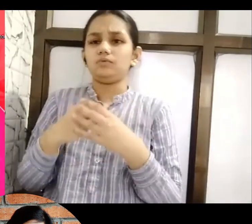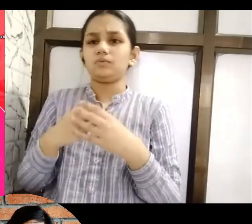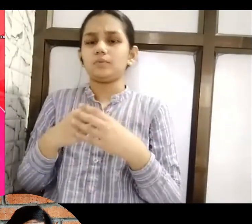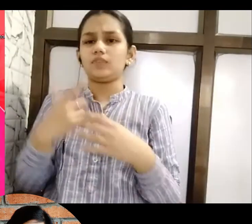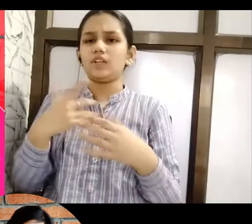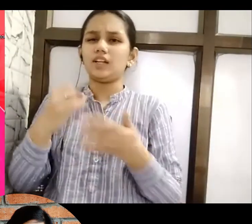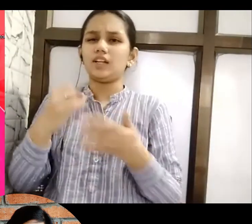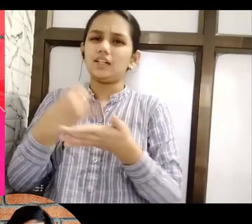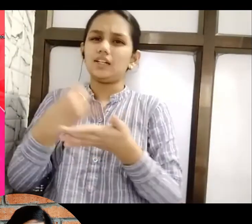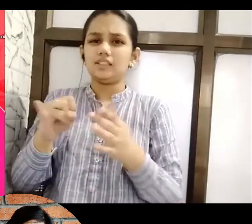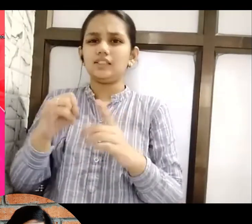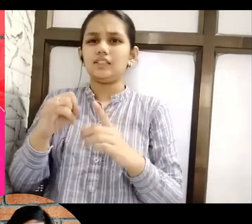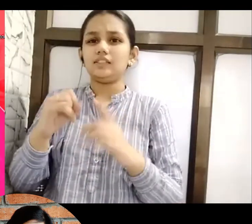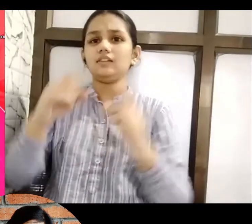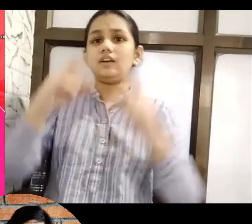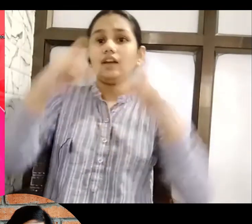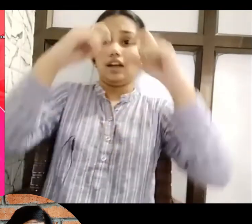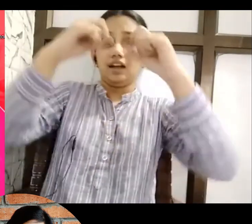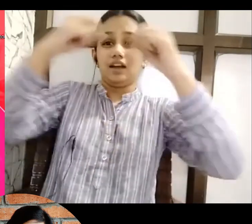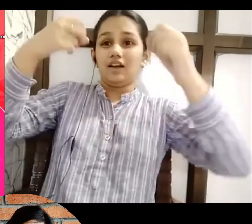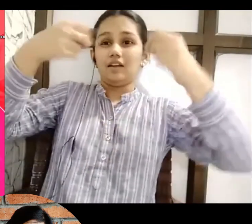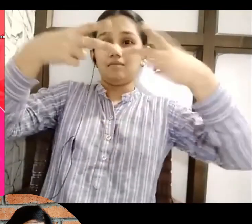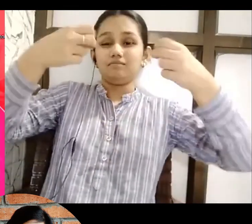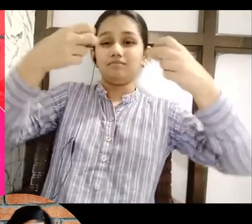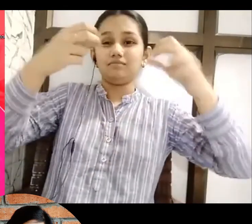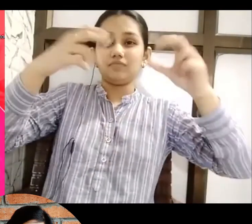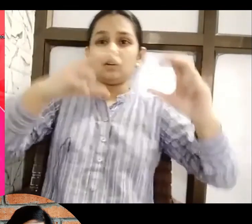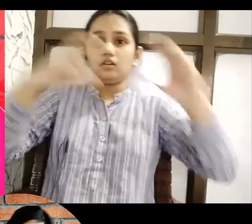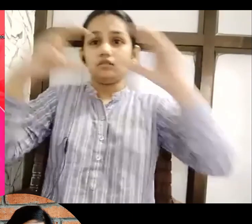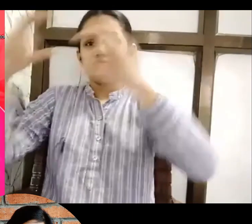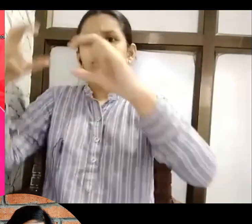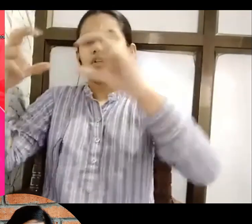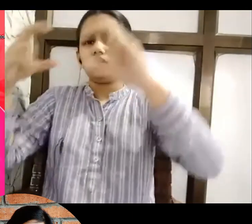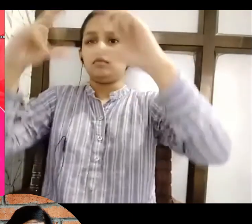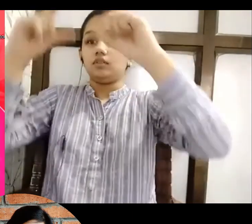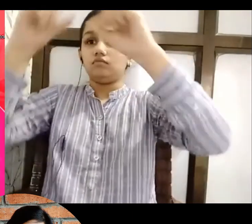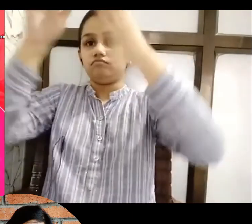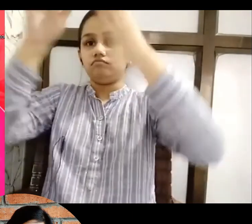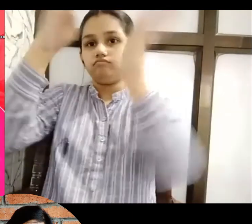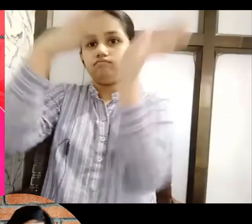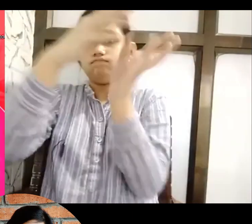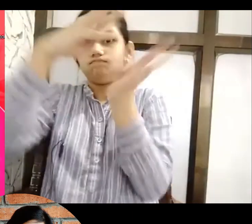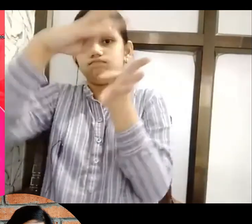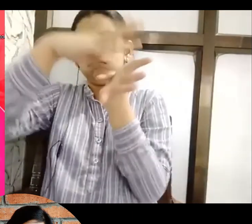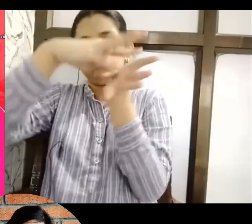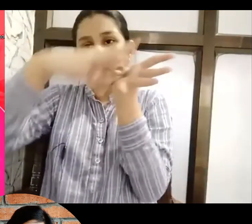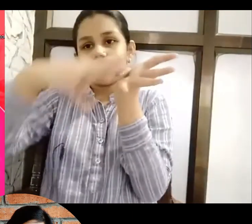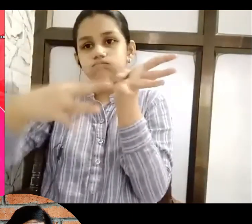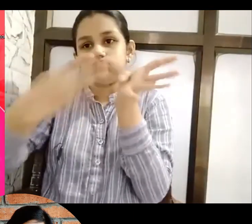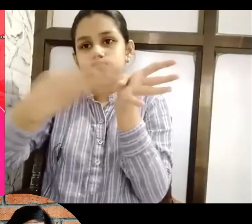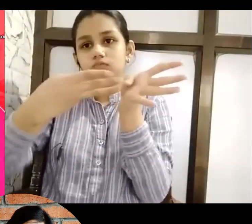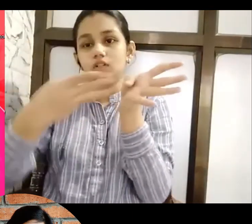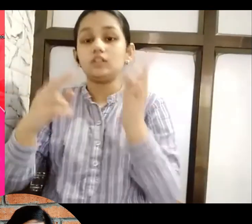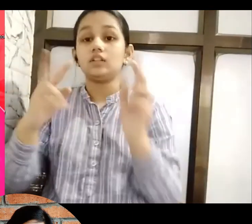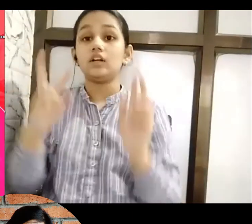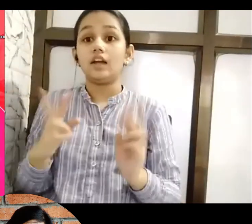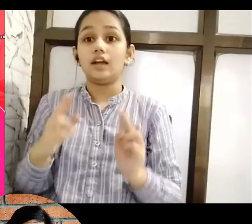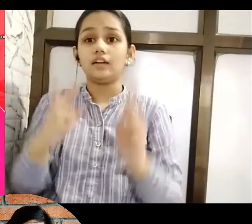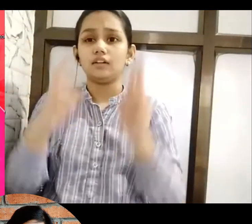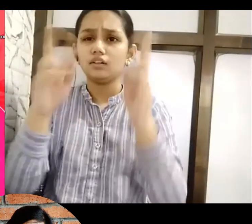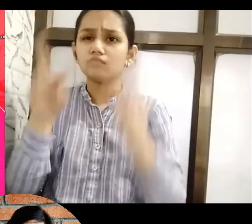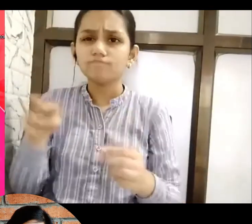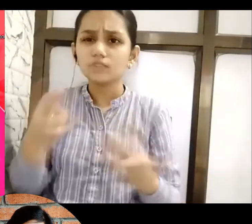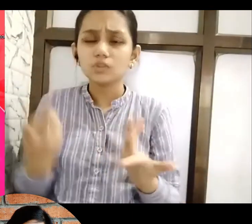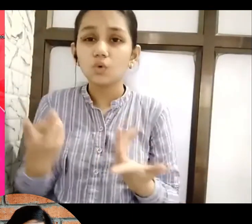I'm bringing this happy birthday Poonam. Correct? Now, revision we are doing. Edit means I want to